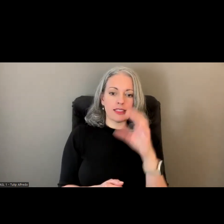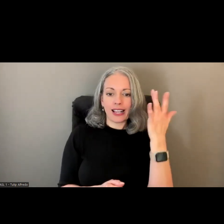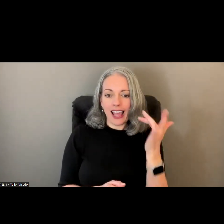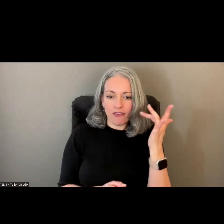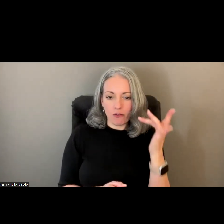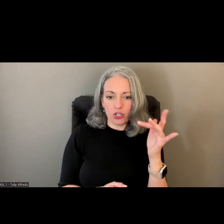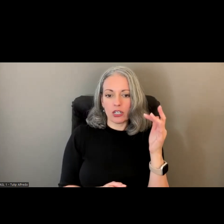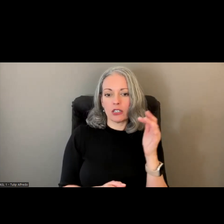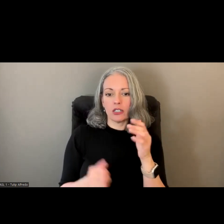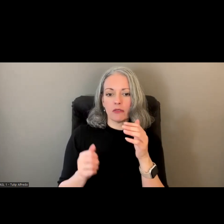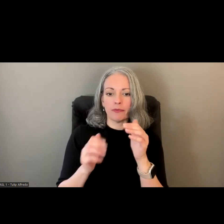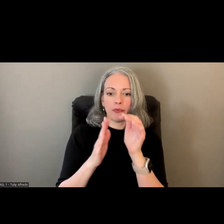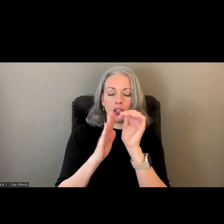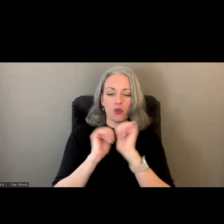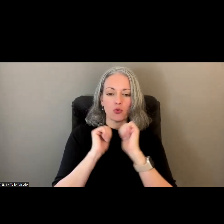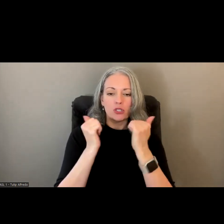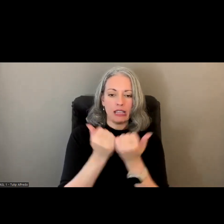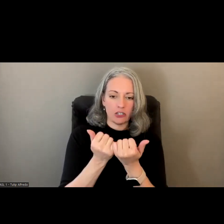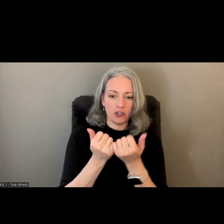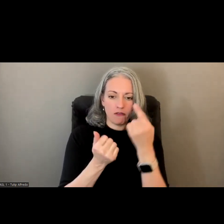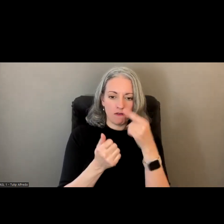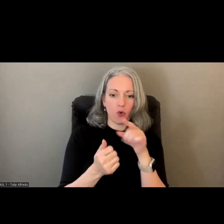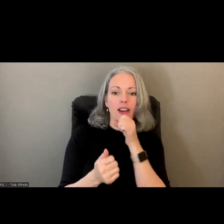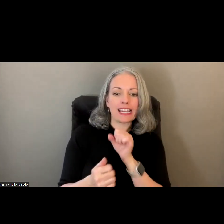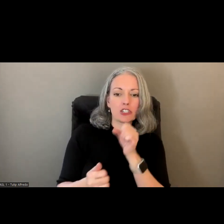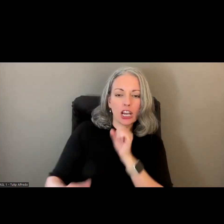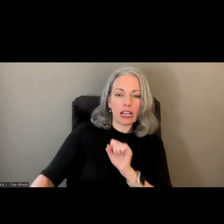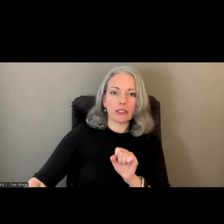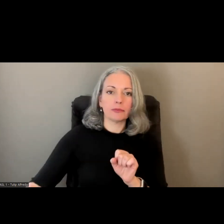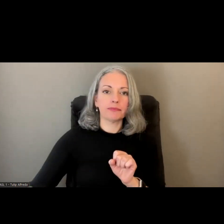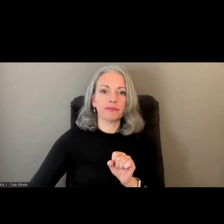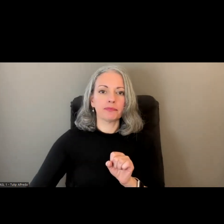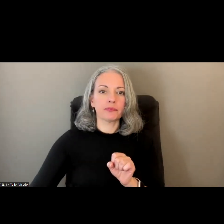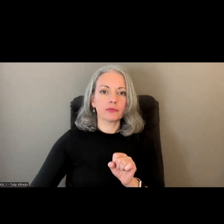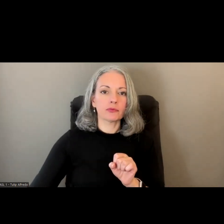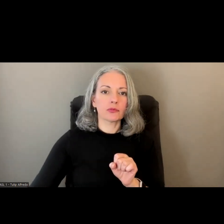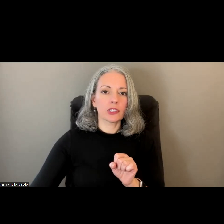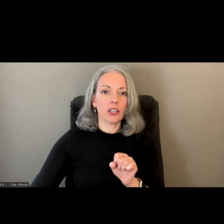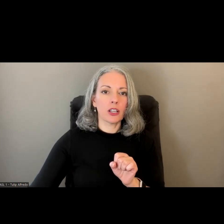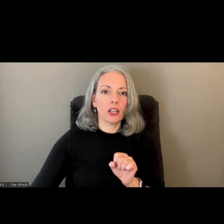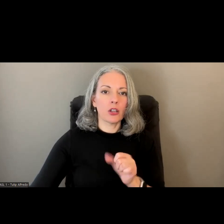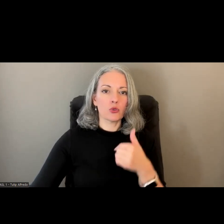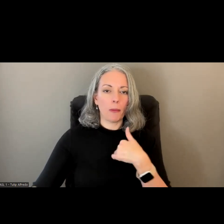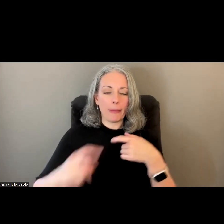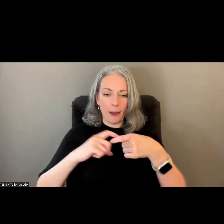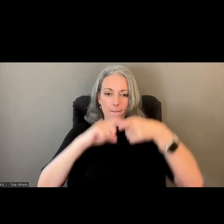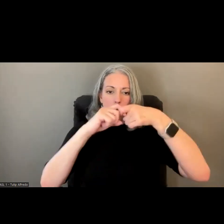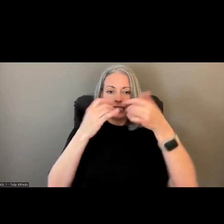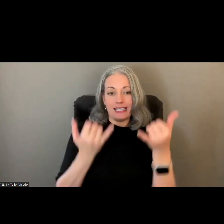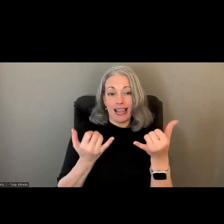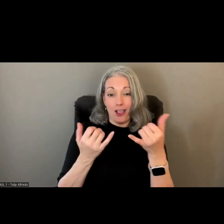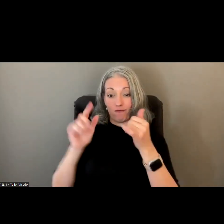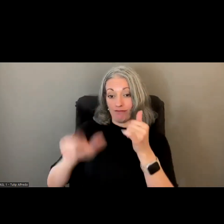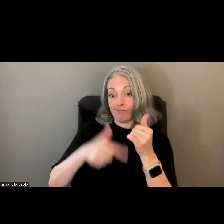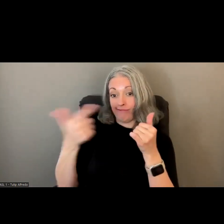Aging. And it looks like Kim has joined us now, so I'm going to pause right here and turn it over